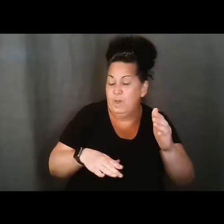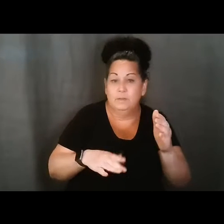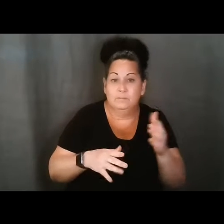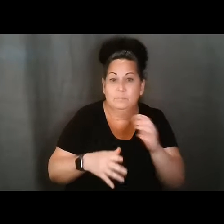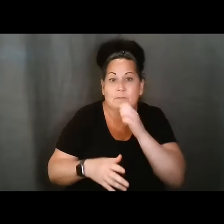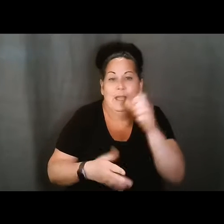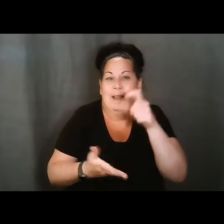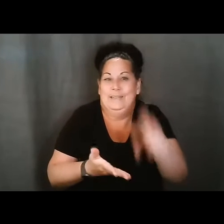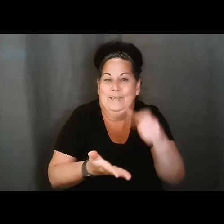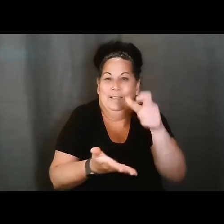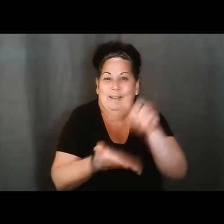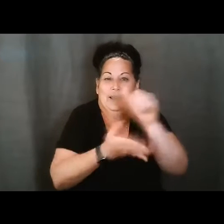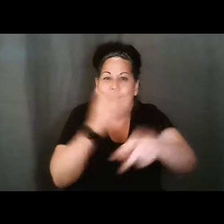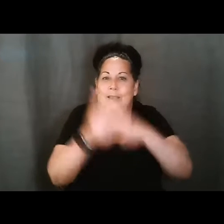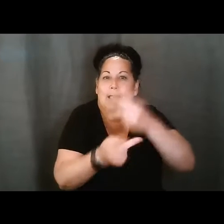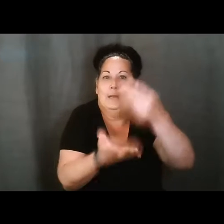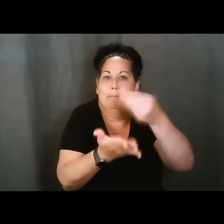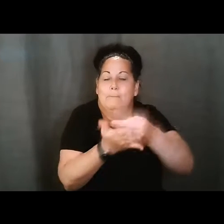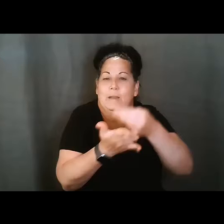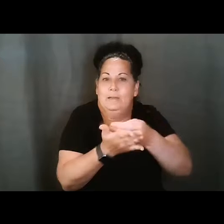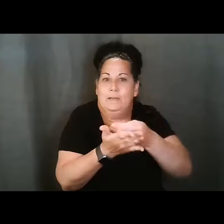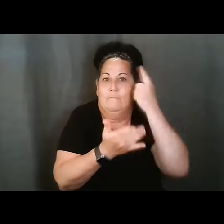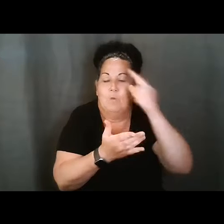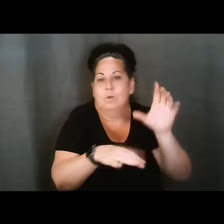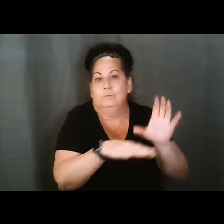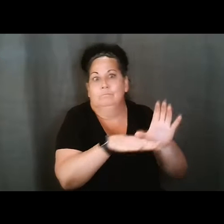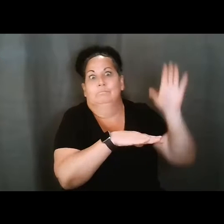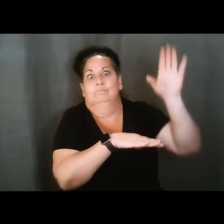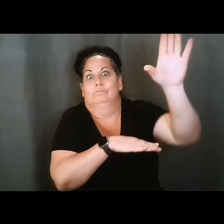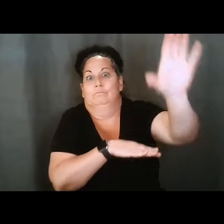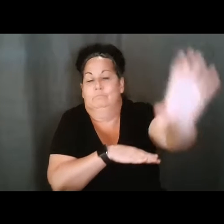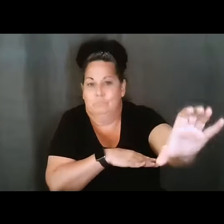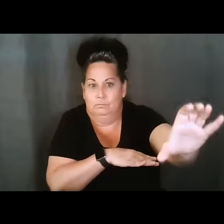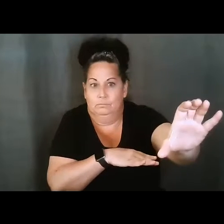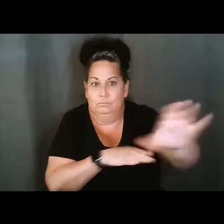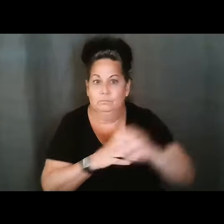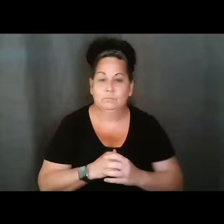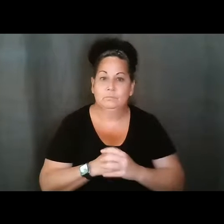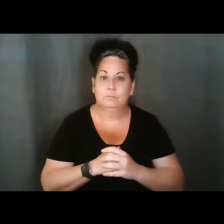programs, as well as getting them prepared for post-secondary opportunities.